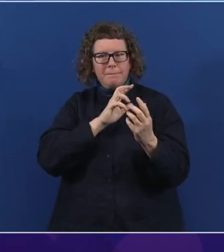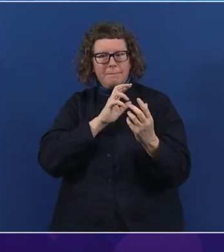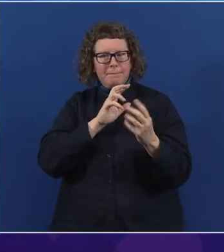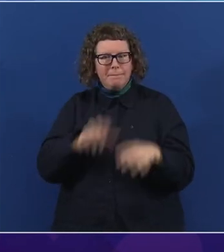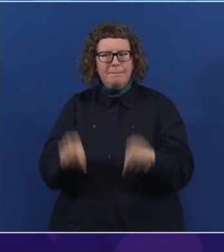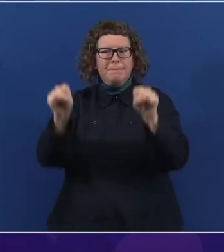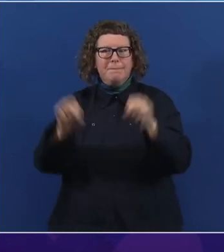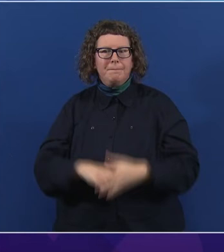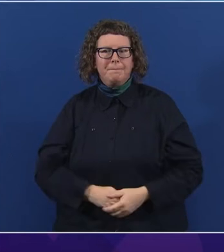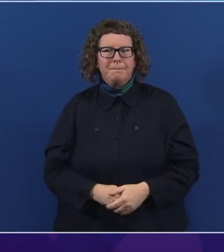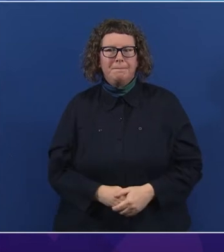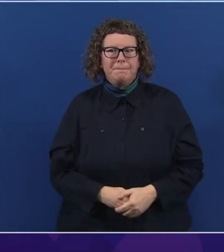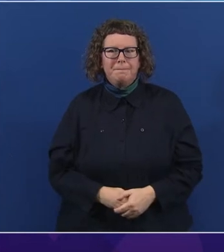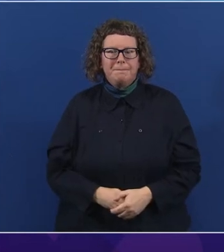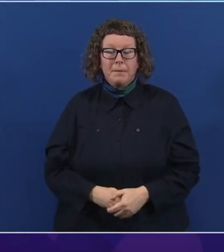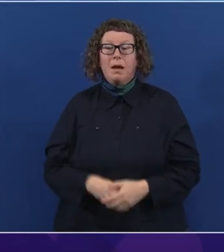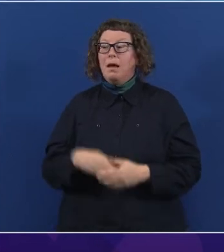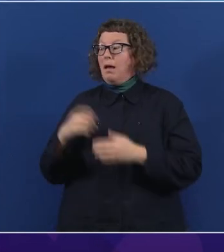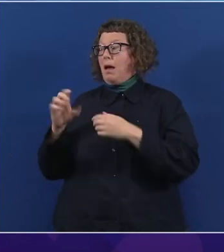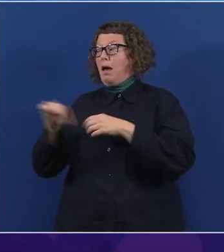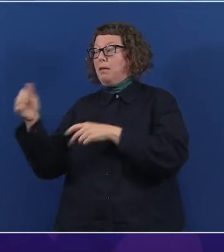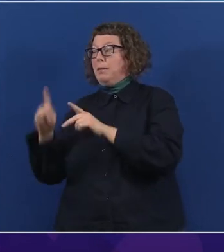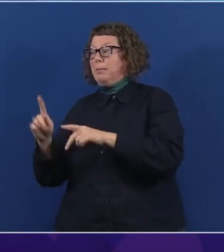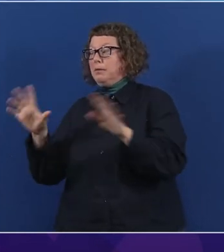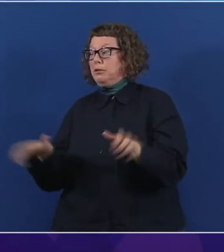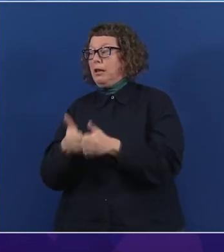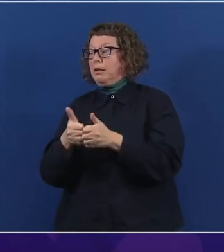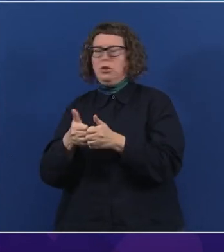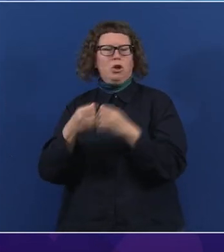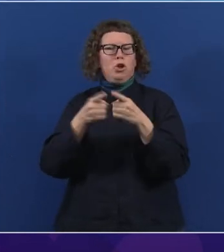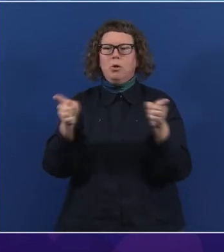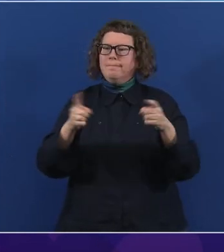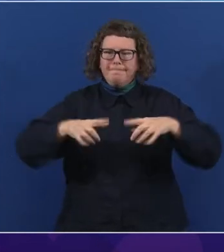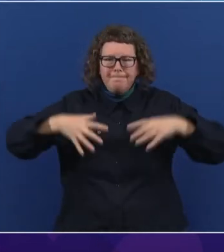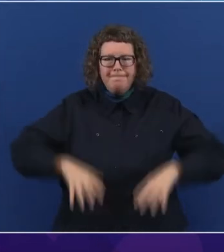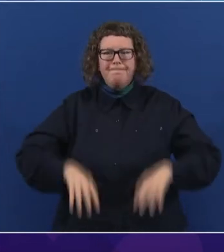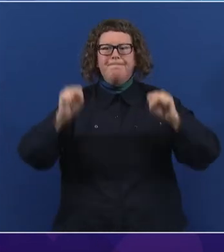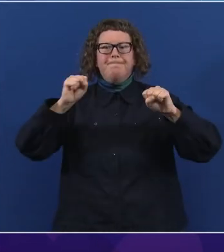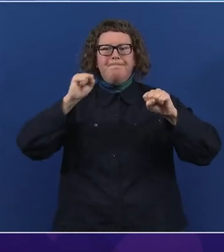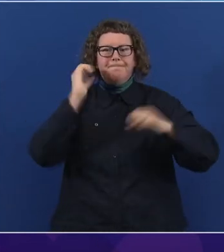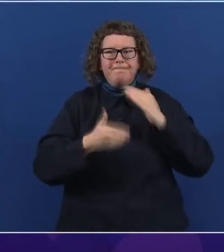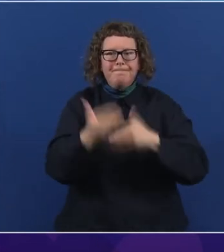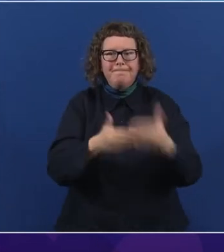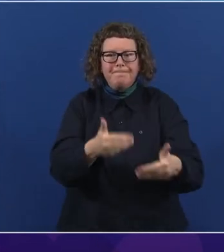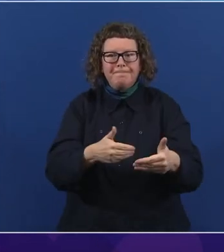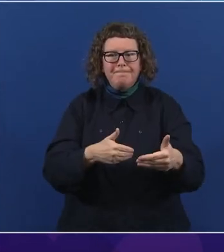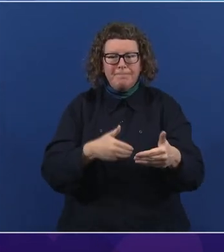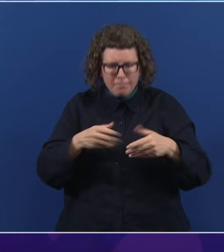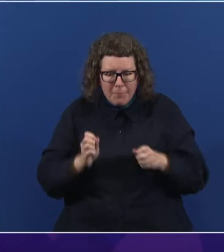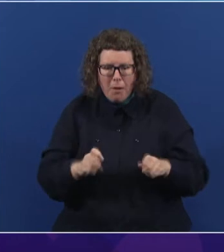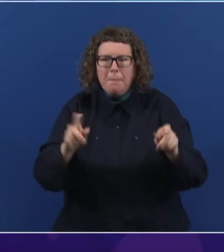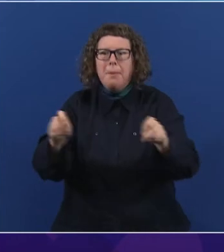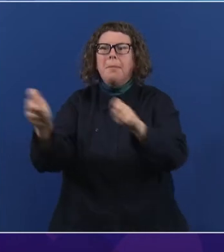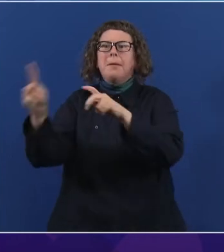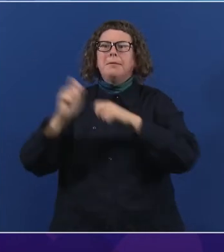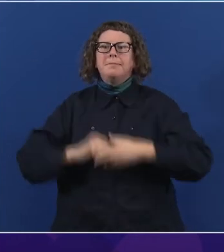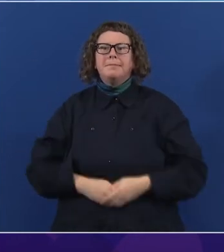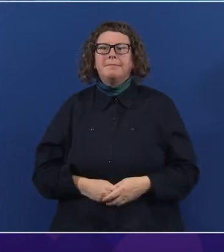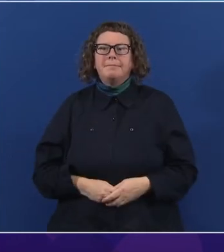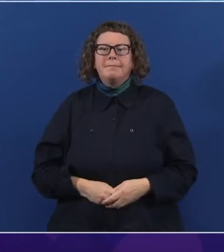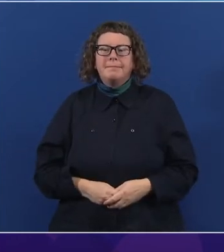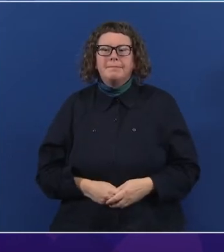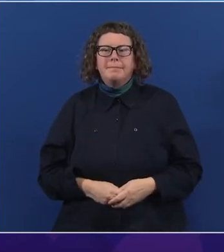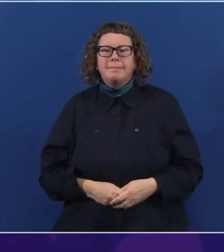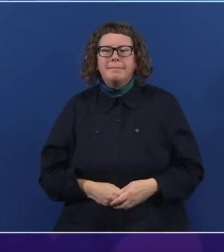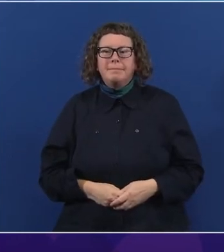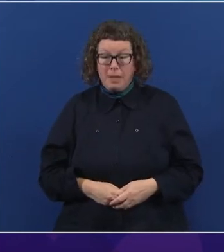What most would see as challenges, you faced head on. You saw opportunity in the unconventional. Now believe